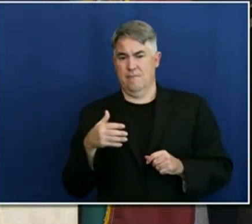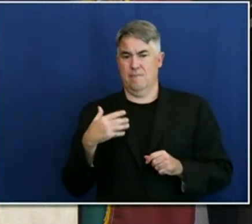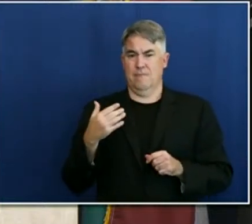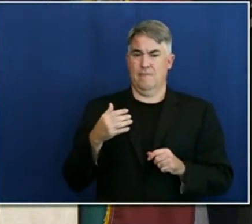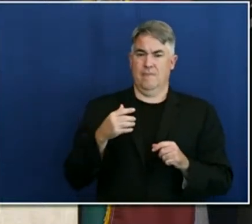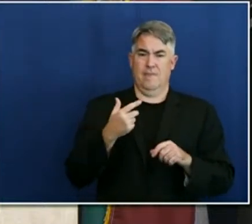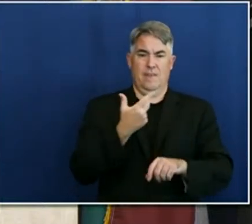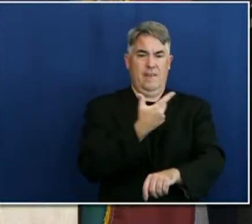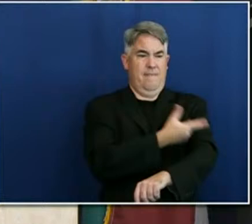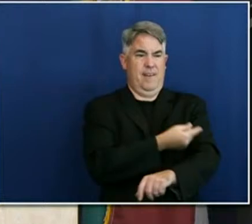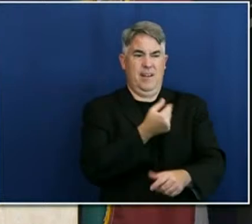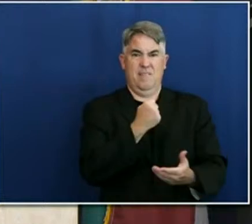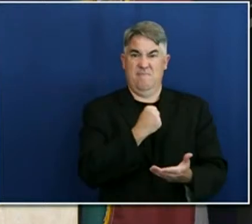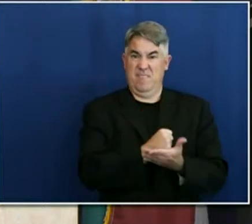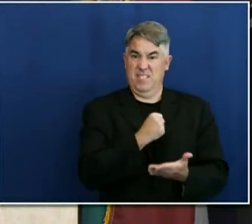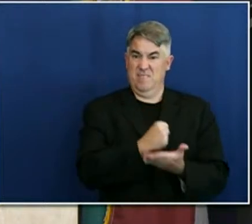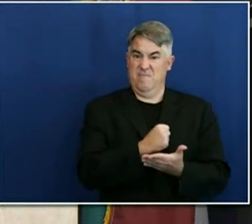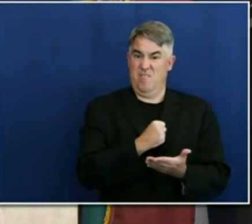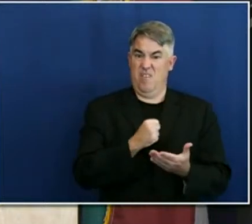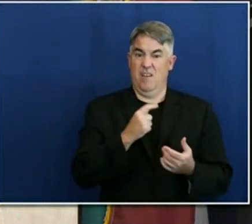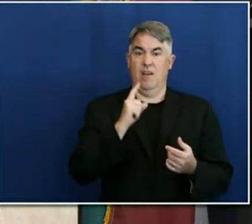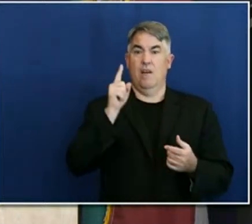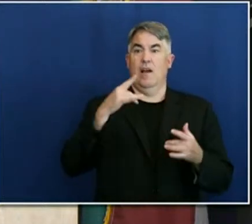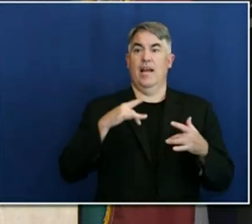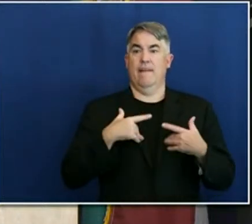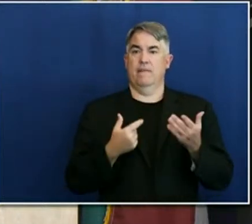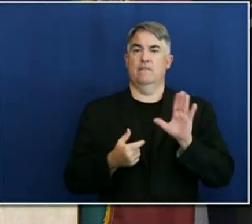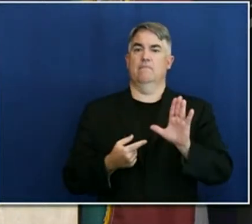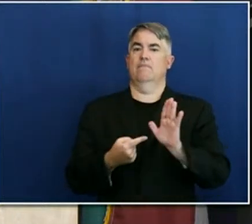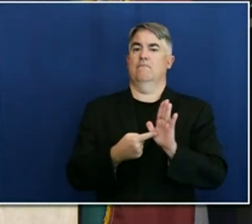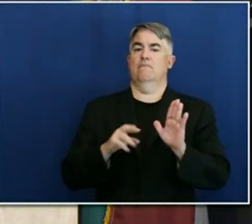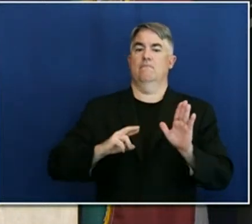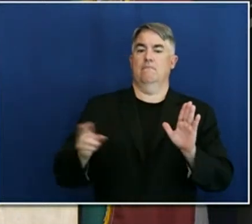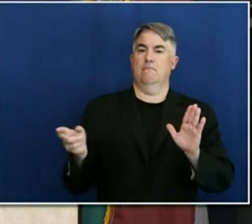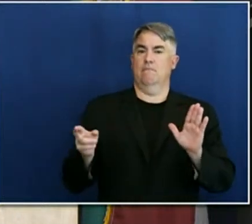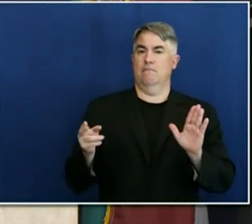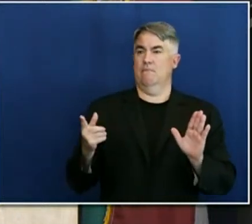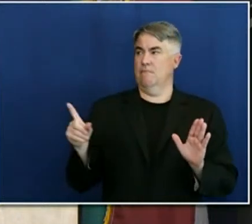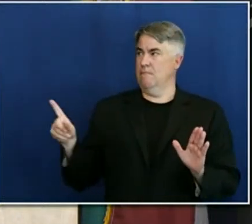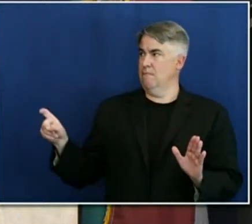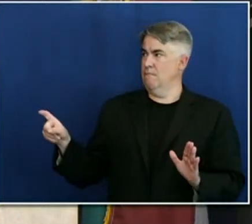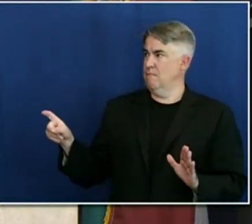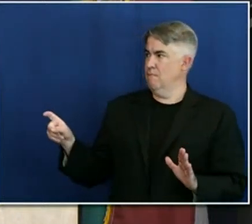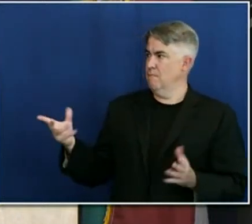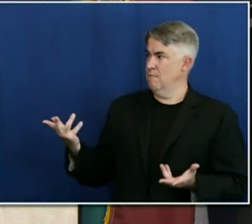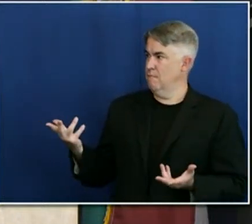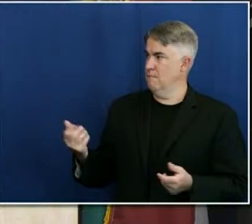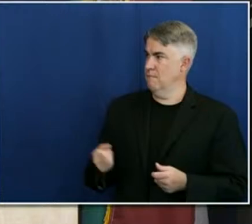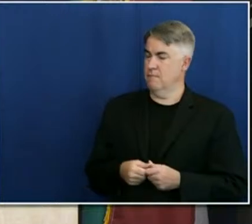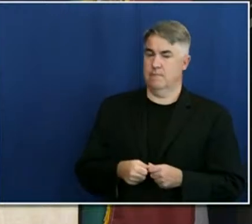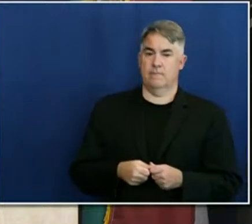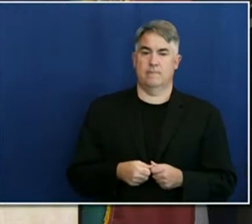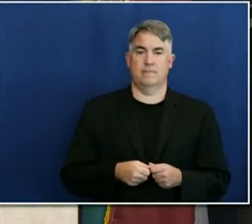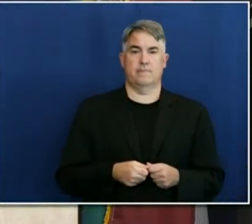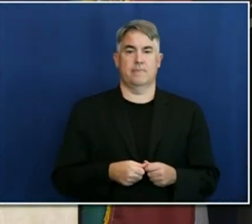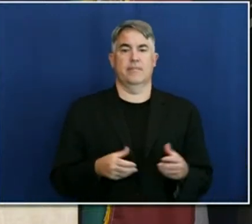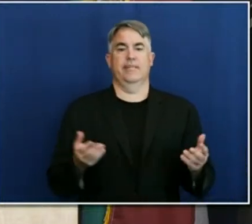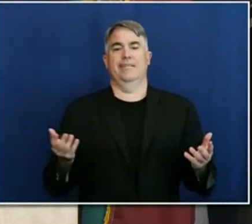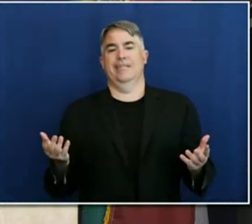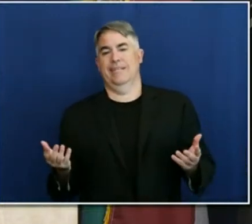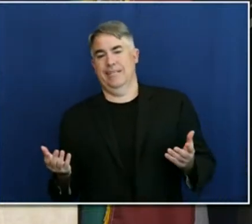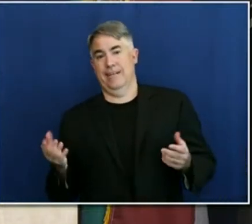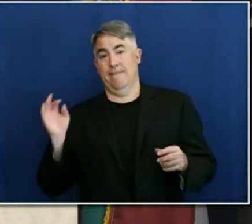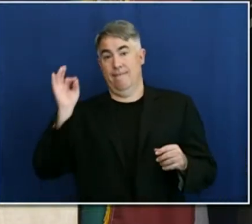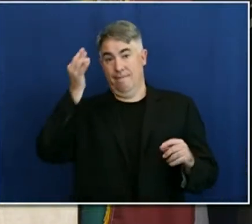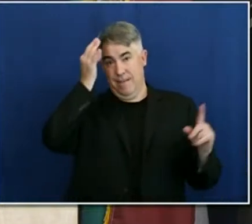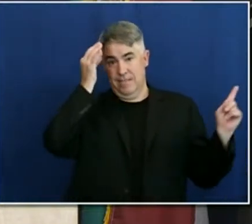in the county, especially after June 15th when the tier system is going to be retired? Yeah, the federal government has said they're not